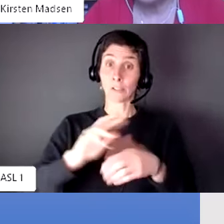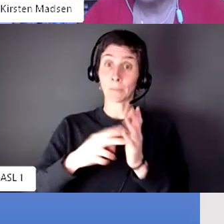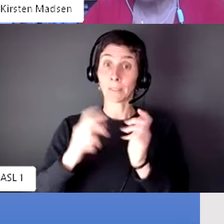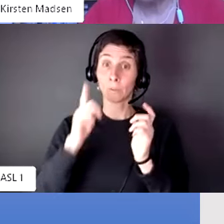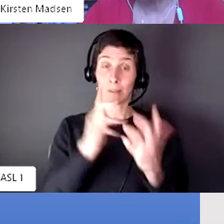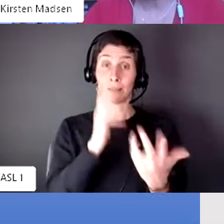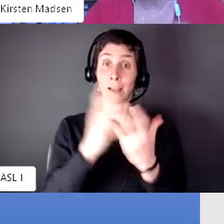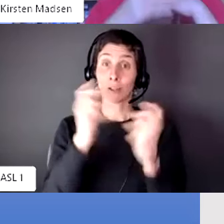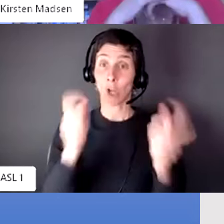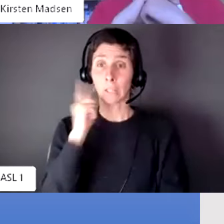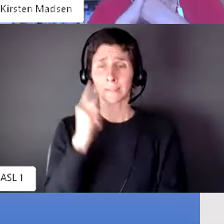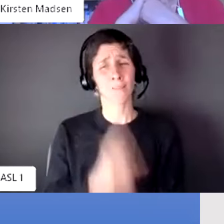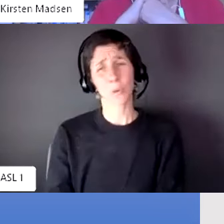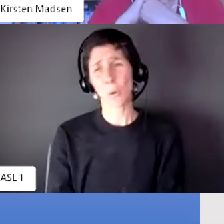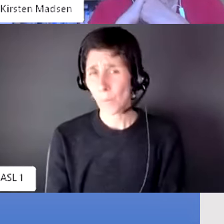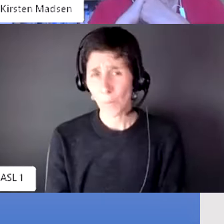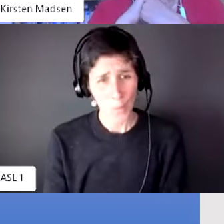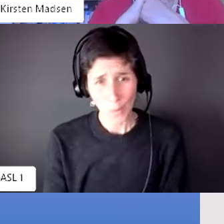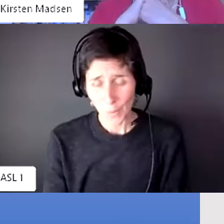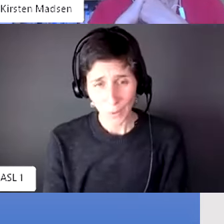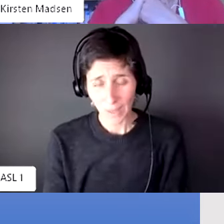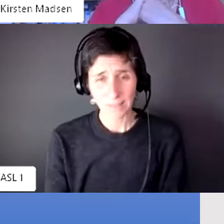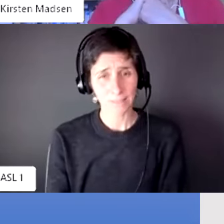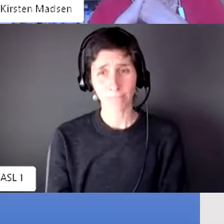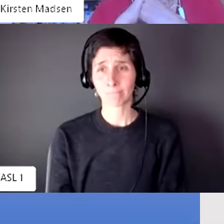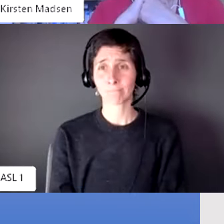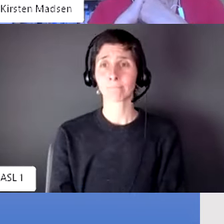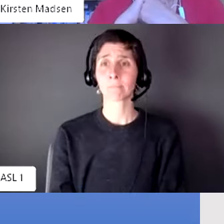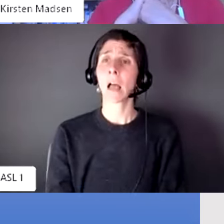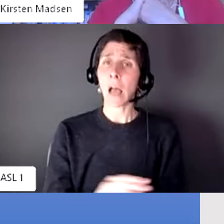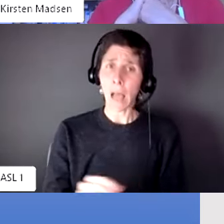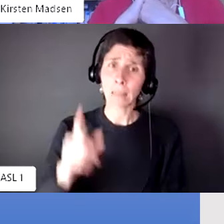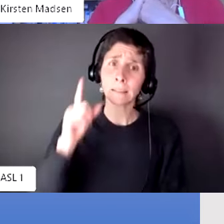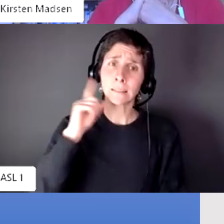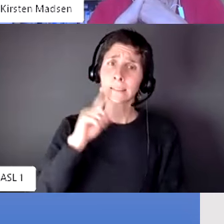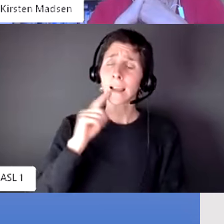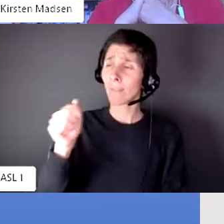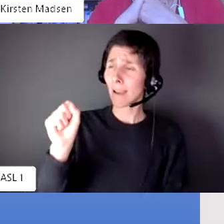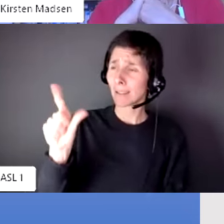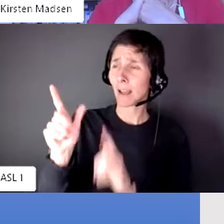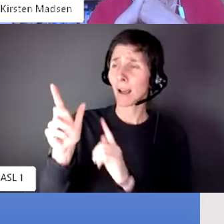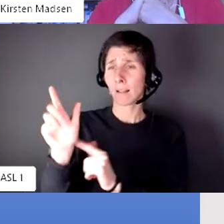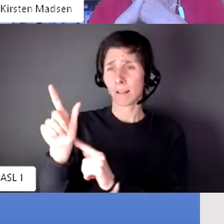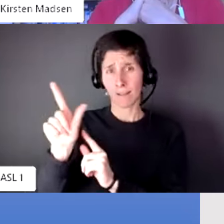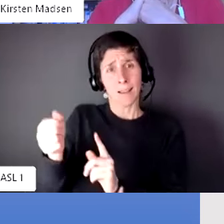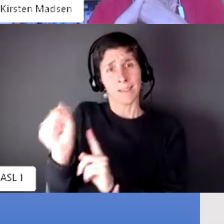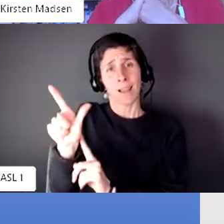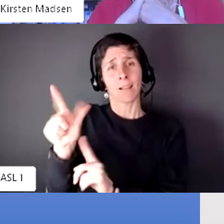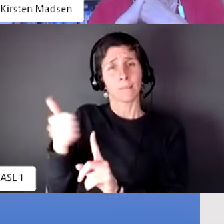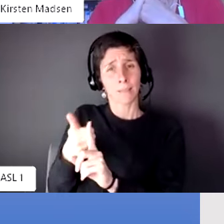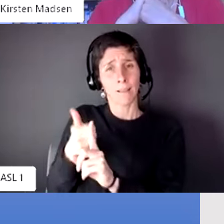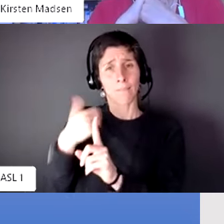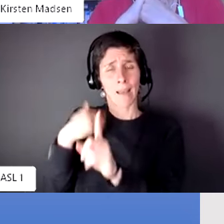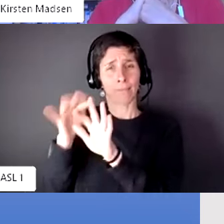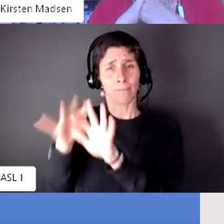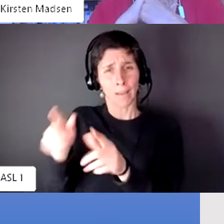though within the language itself, there are nuanced diversities. But definitely it's